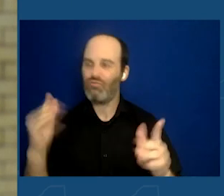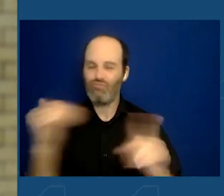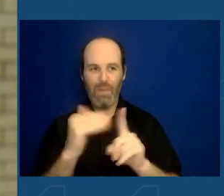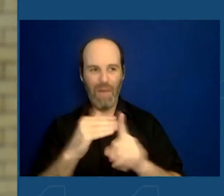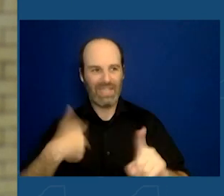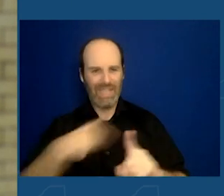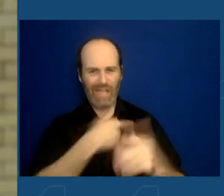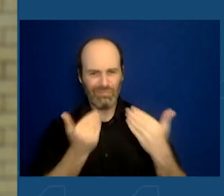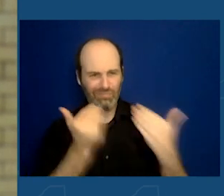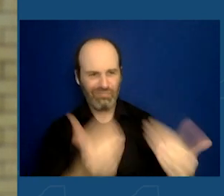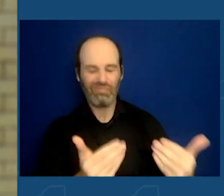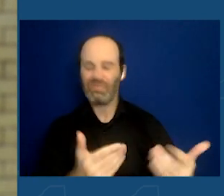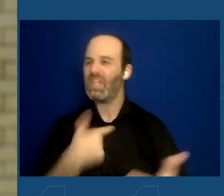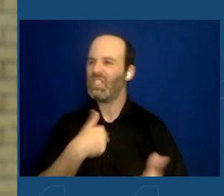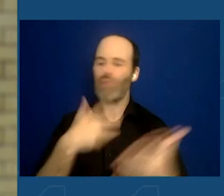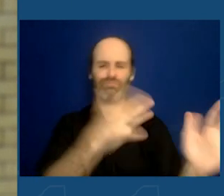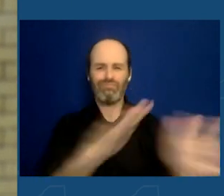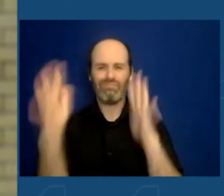Gounardis.